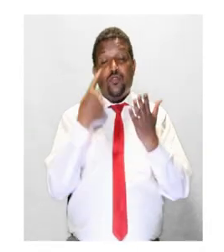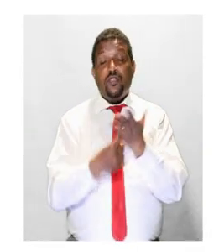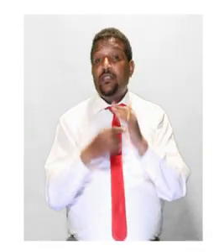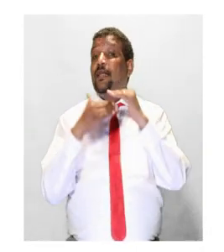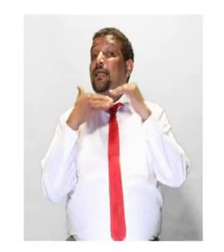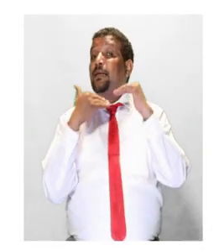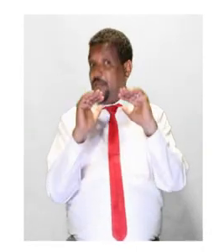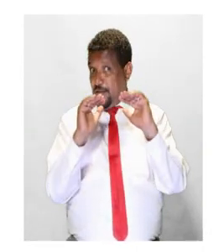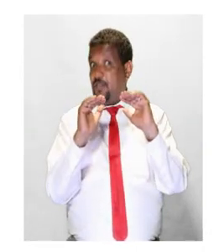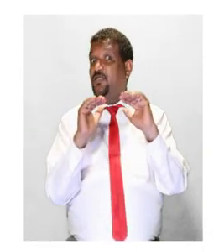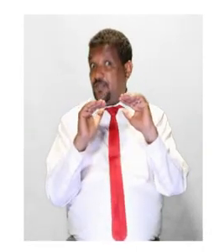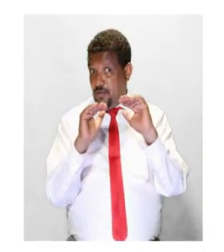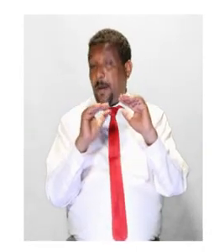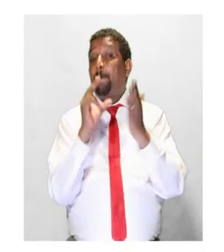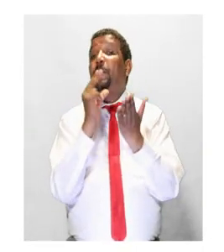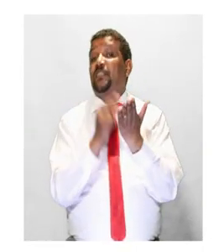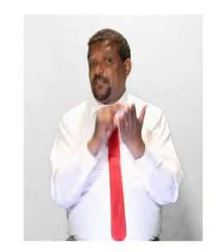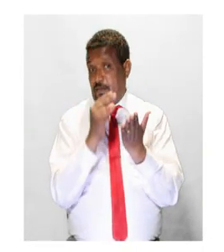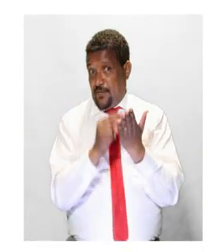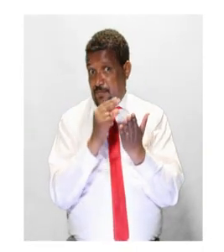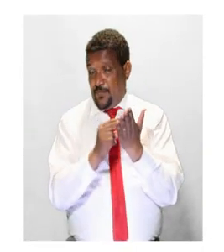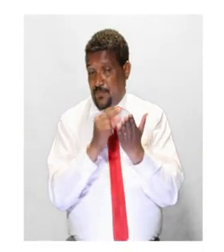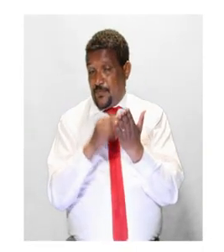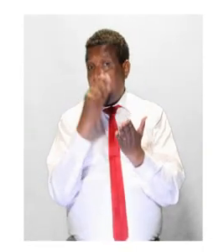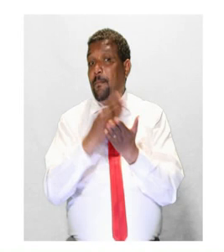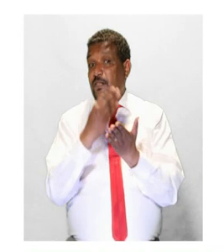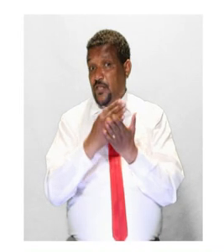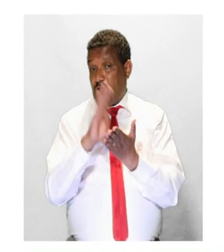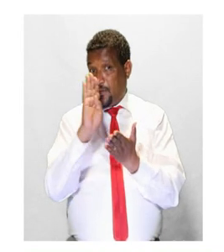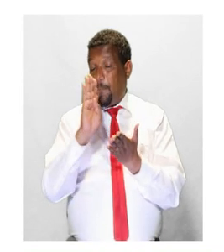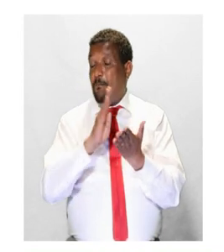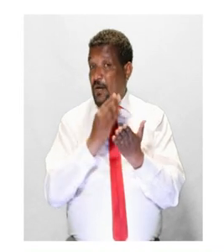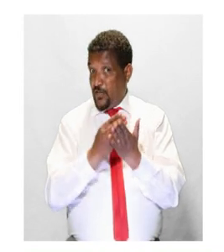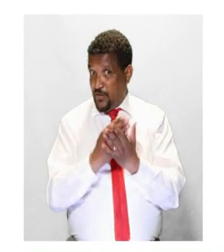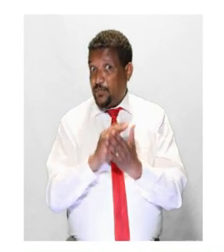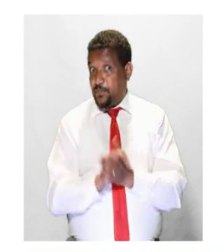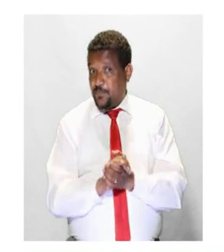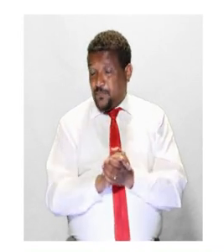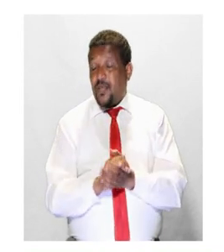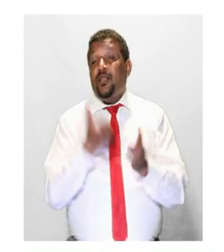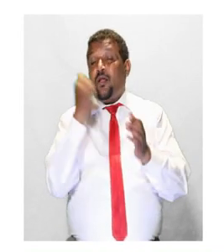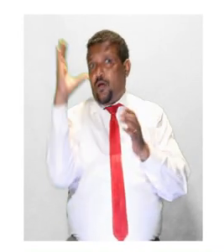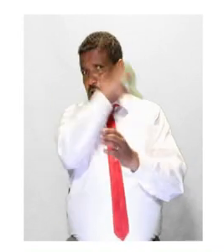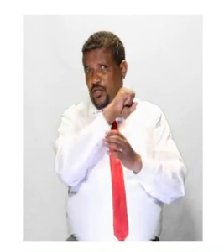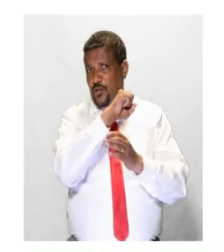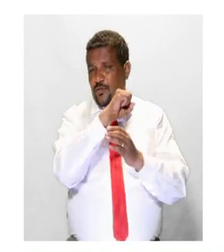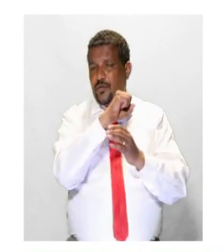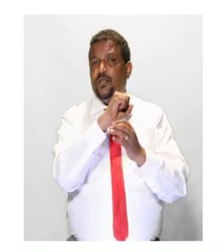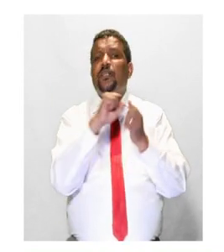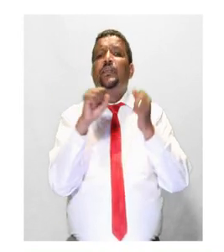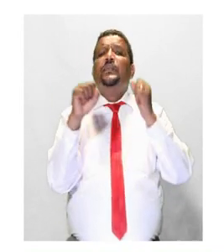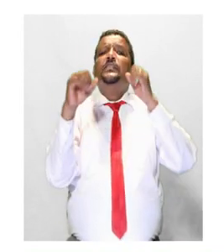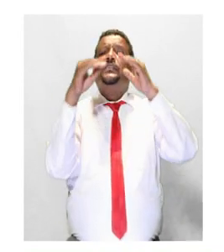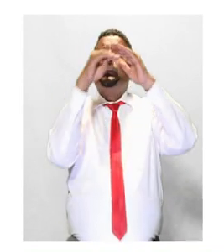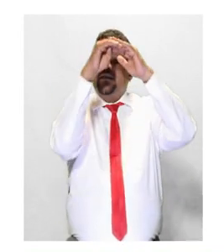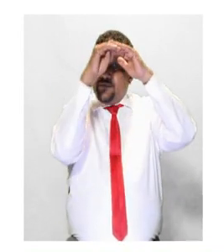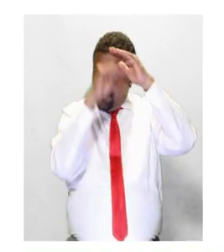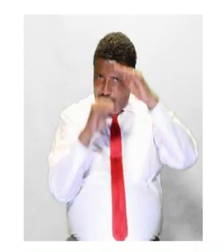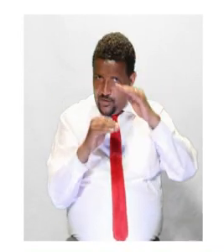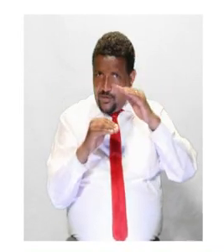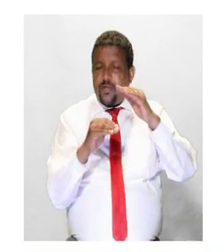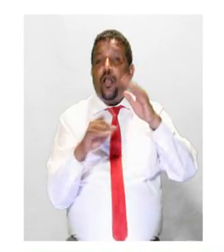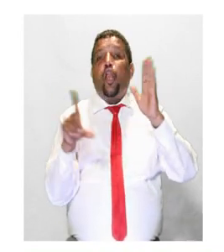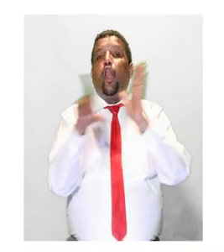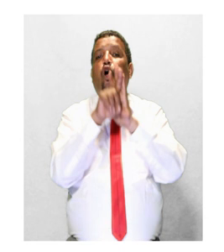is limitation in budget. And the other assumption is there is diminishing marginal utility. That means the